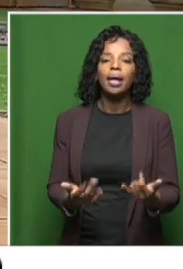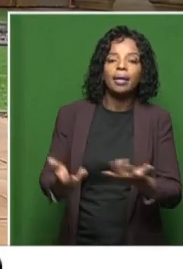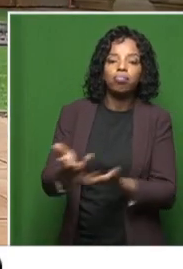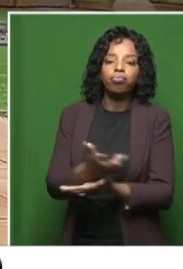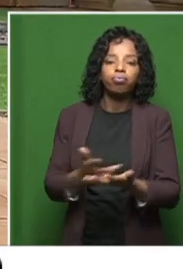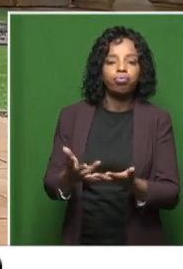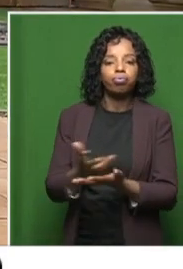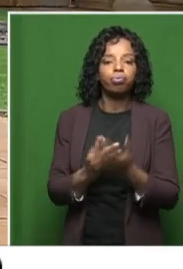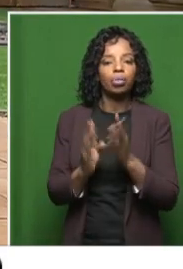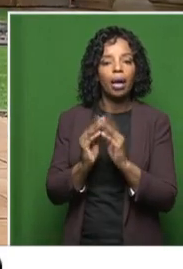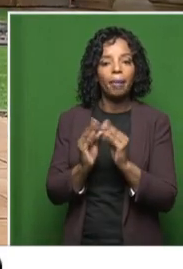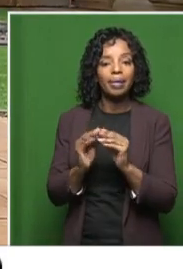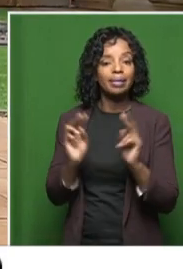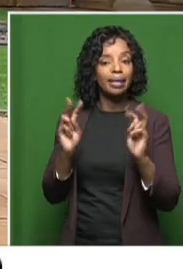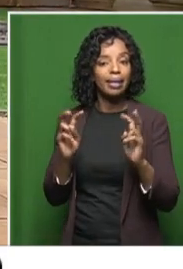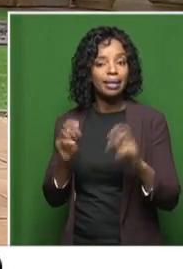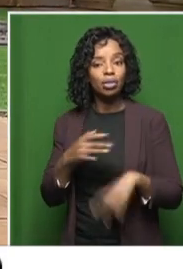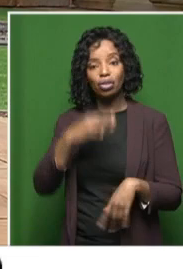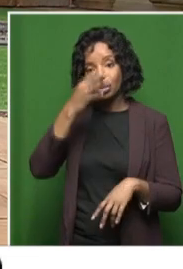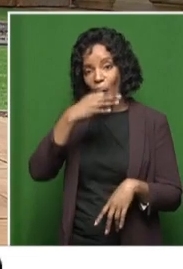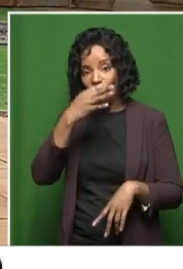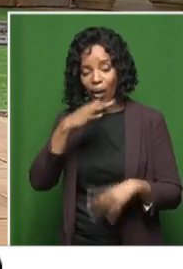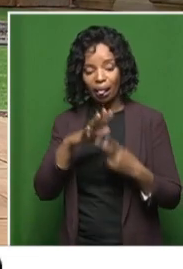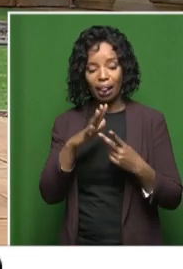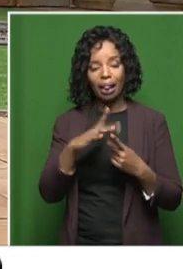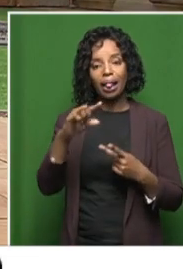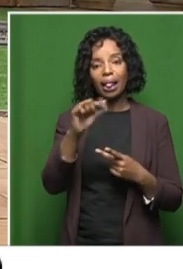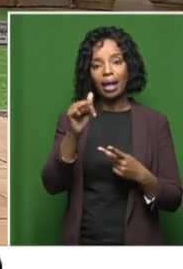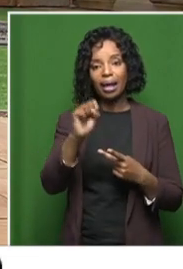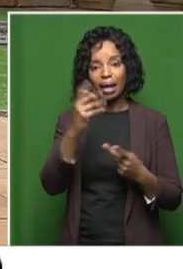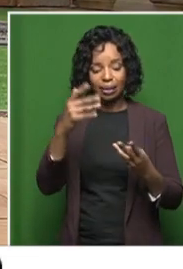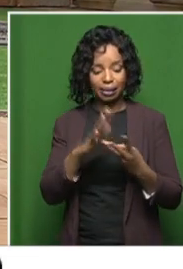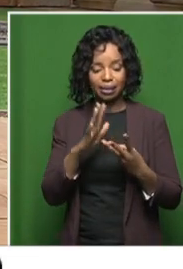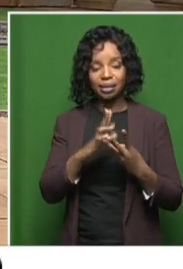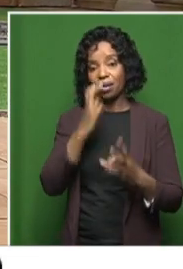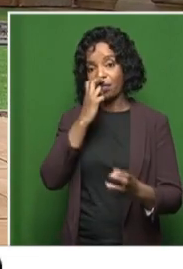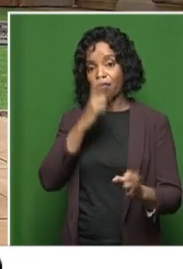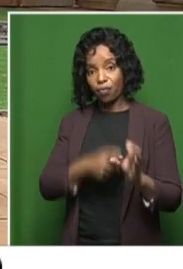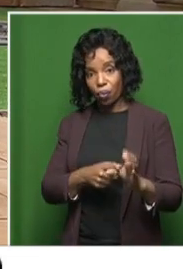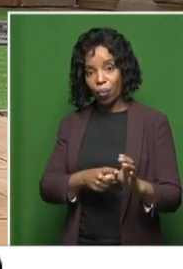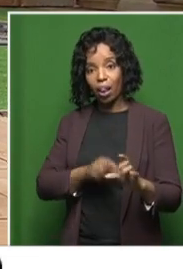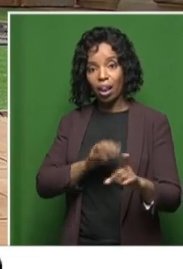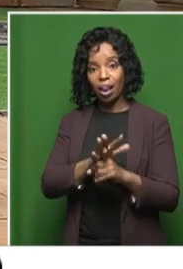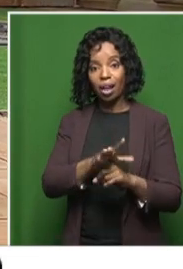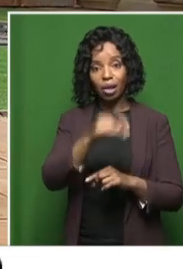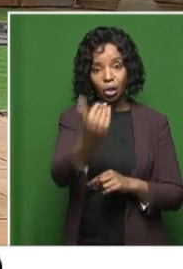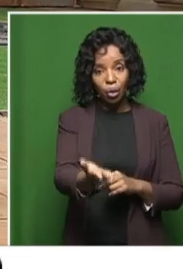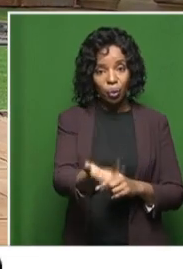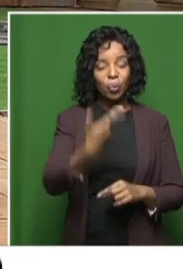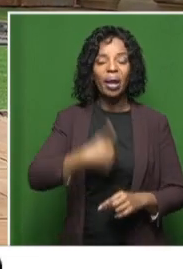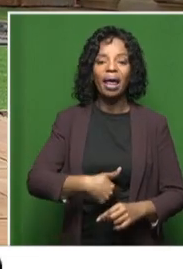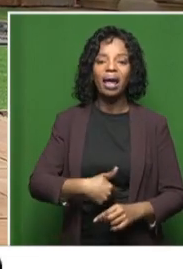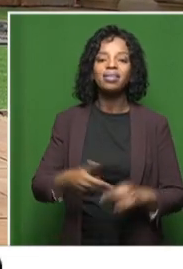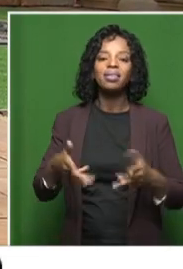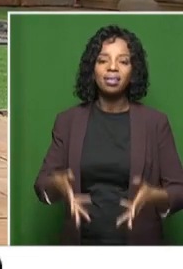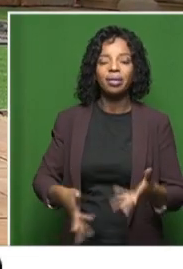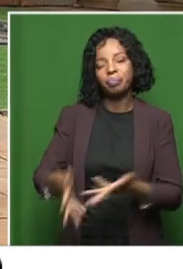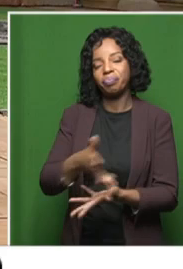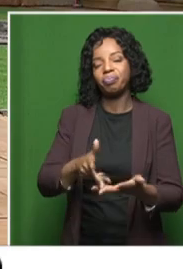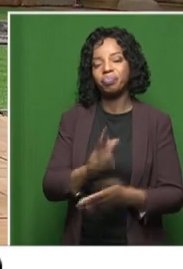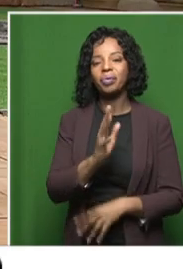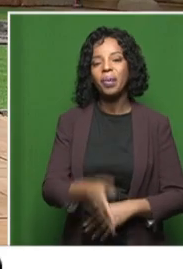of oil and gas, issues of petrol, which affect you and I, will be at the center of these bilateral negotiations.